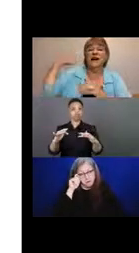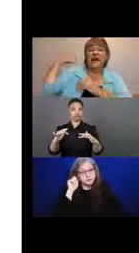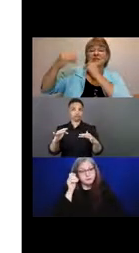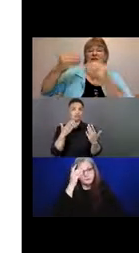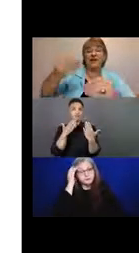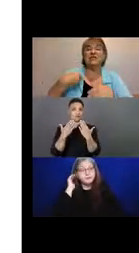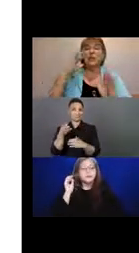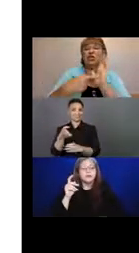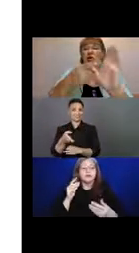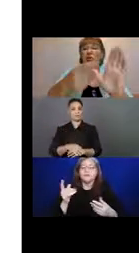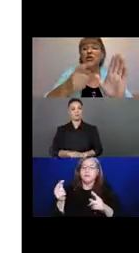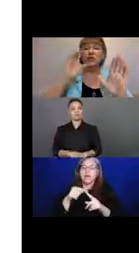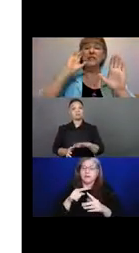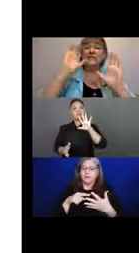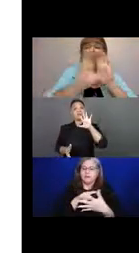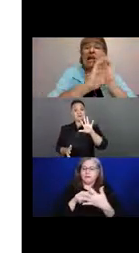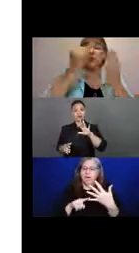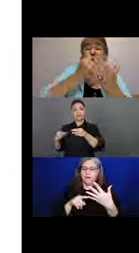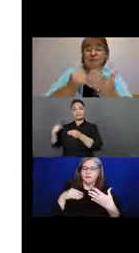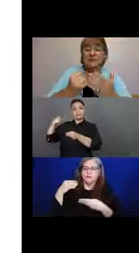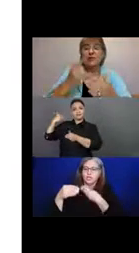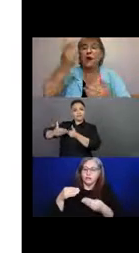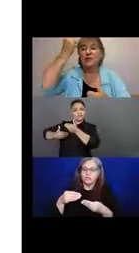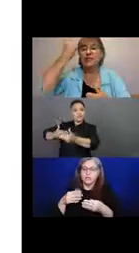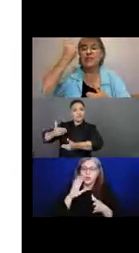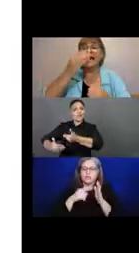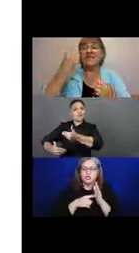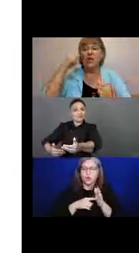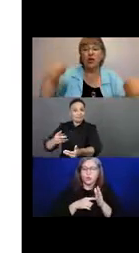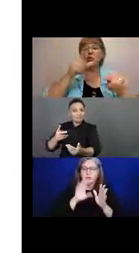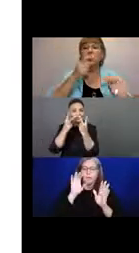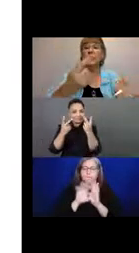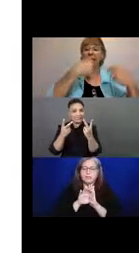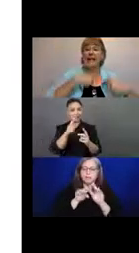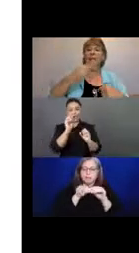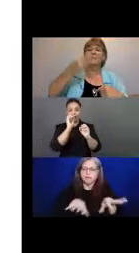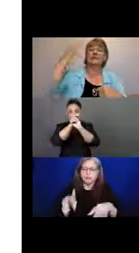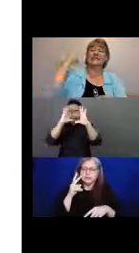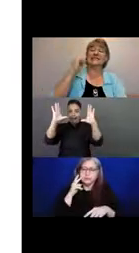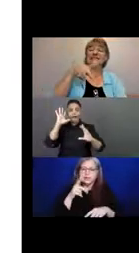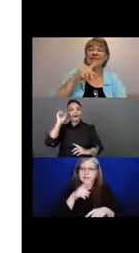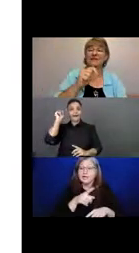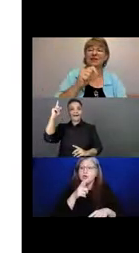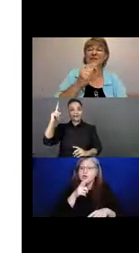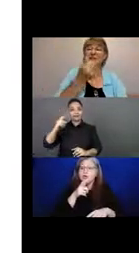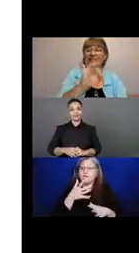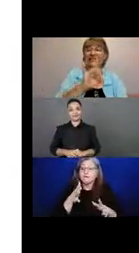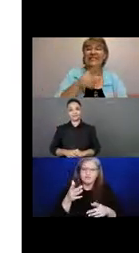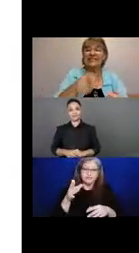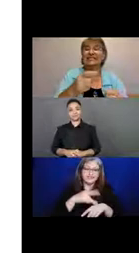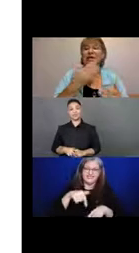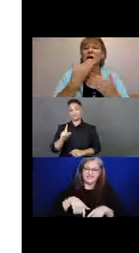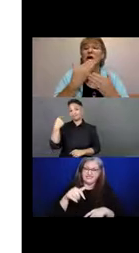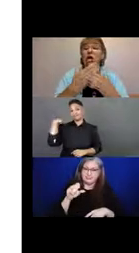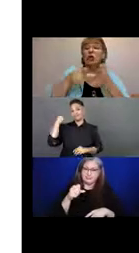So the five generations, I will show you diagrams so you understand. And for you who came on September 18th,